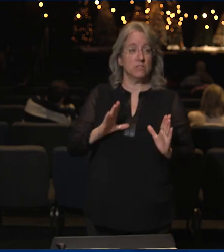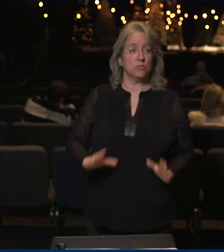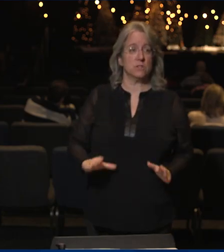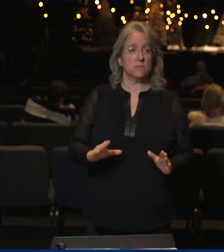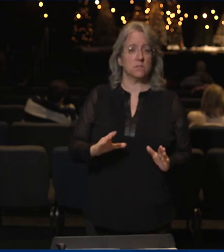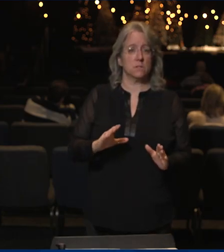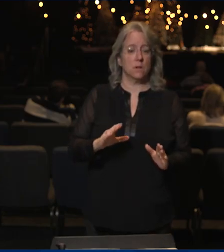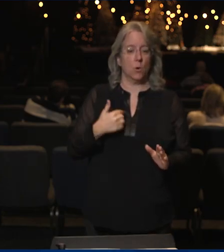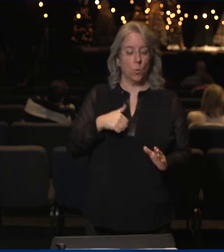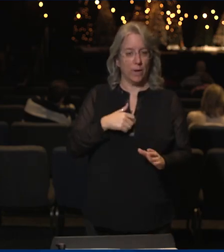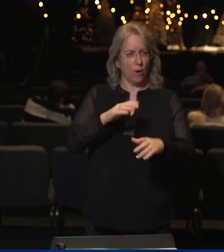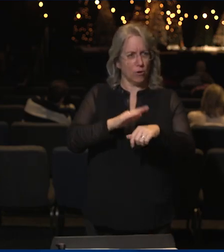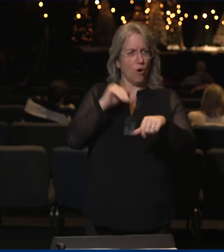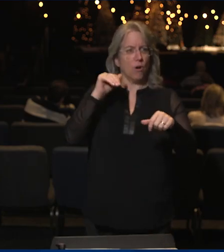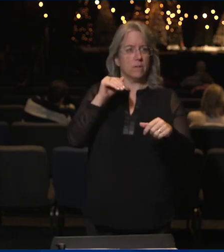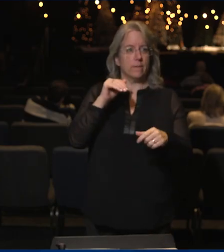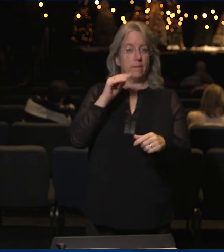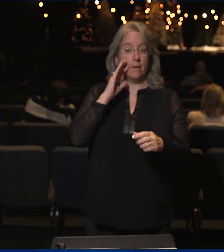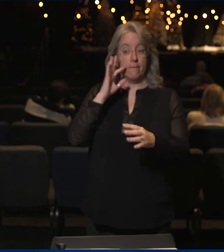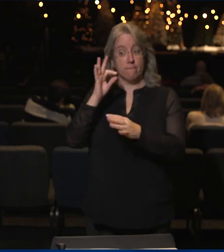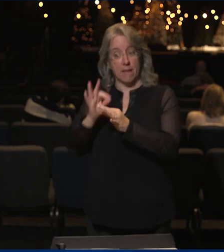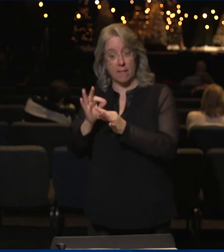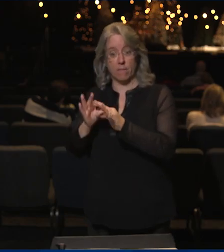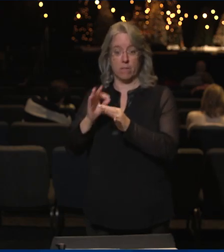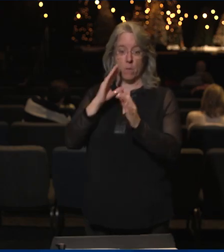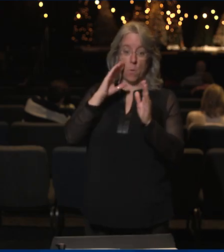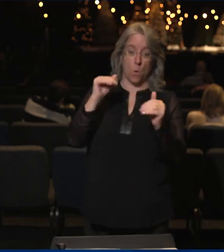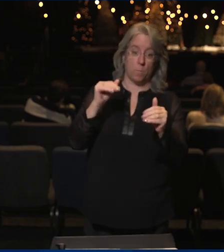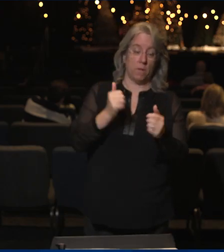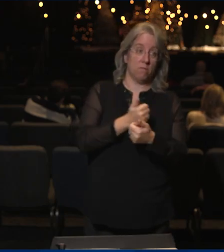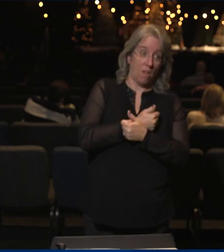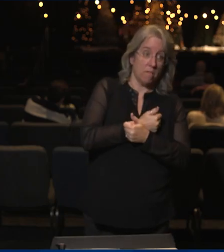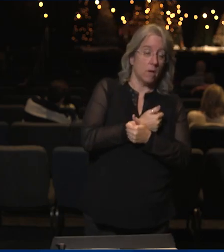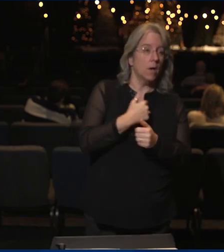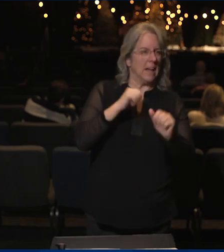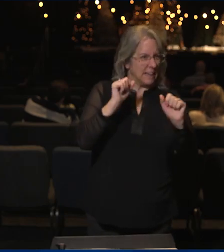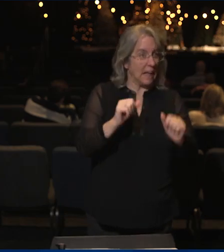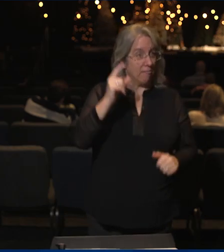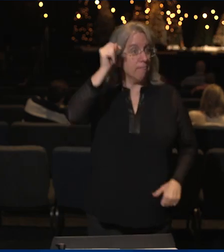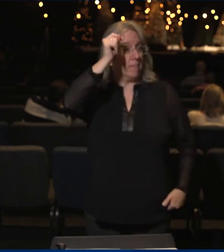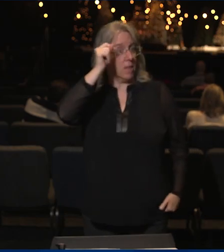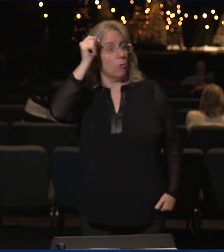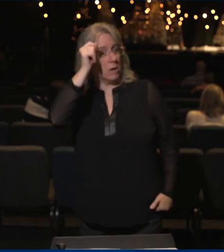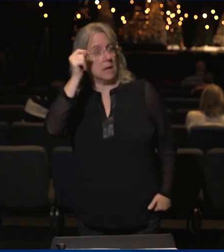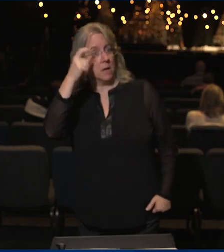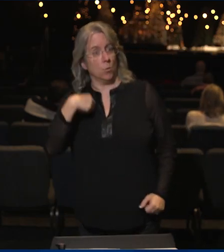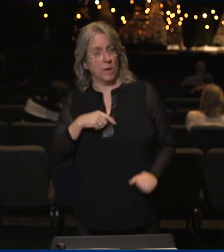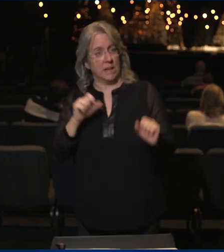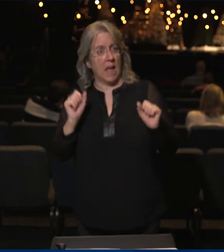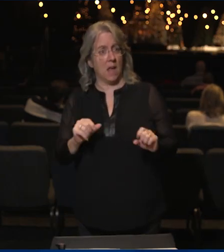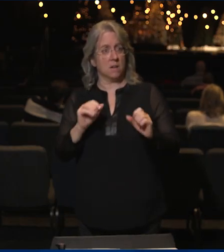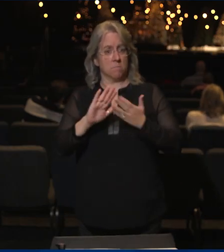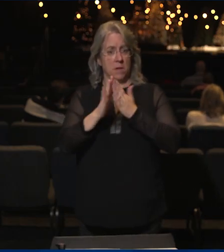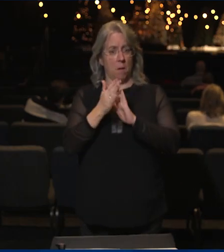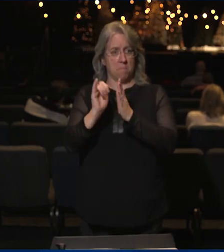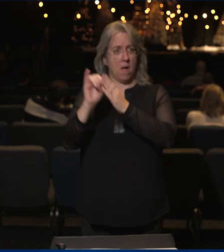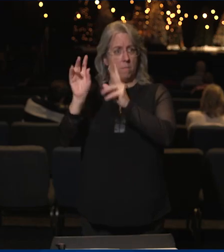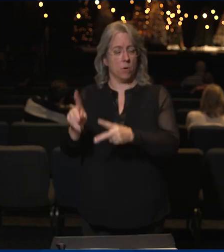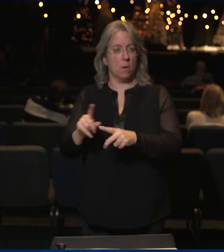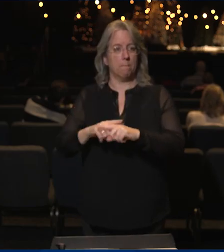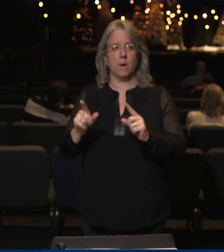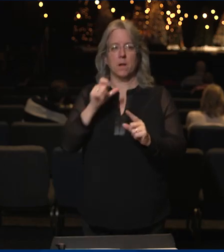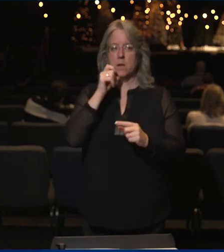we cannot be those kinds of people in practice. We can be them in theory, but we can't be them in